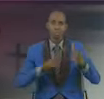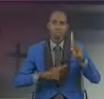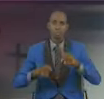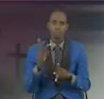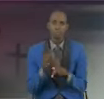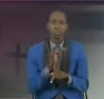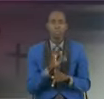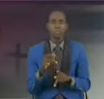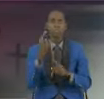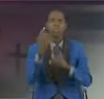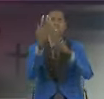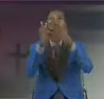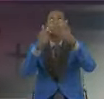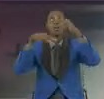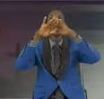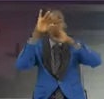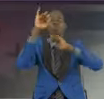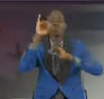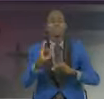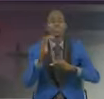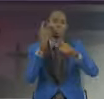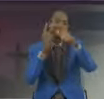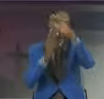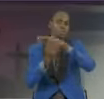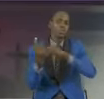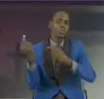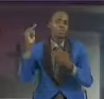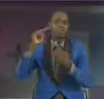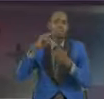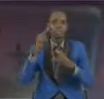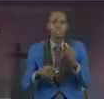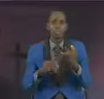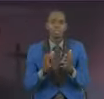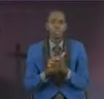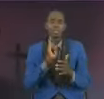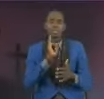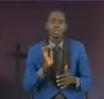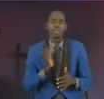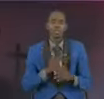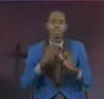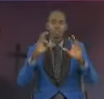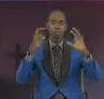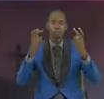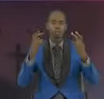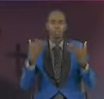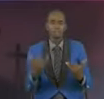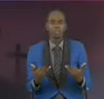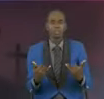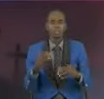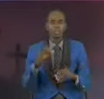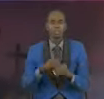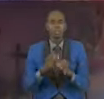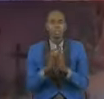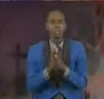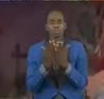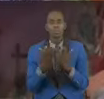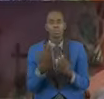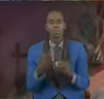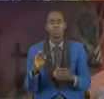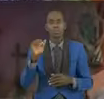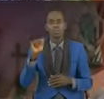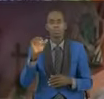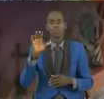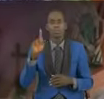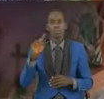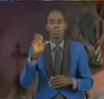till the end. That's the subject for today. Let's look at Acts chapter 2, reading from